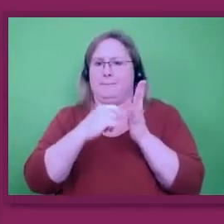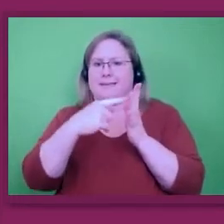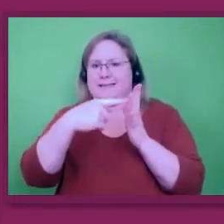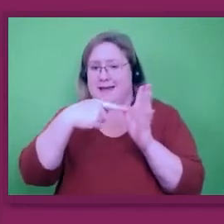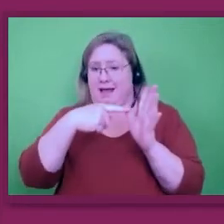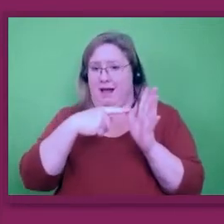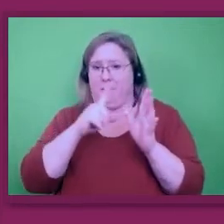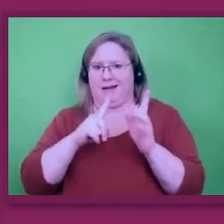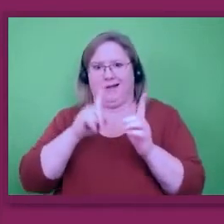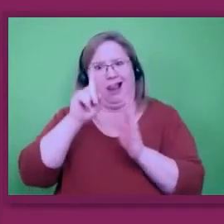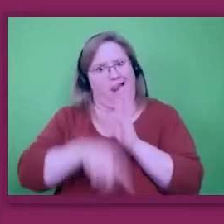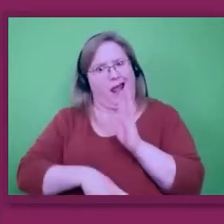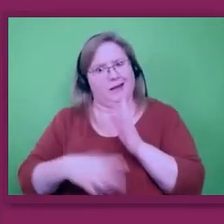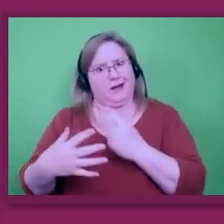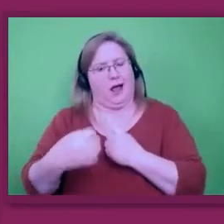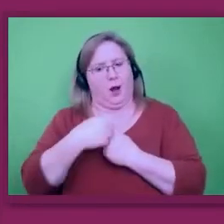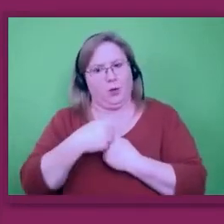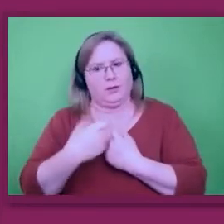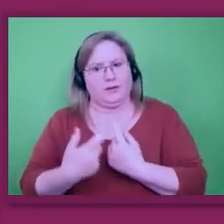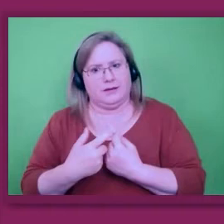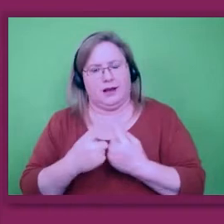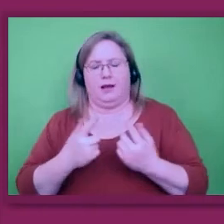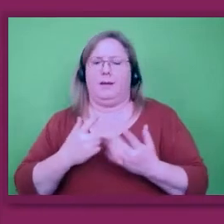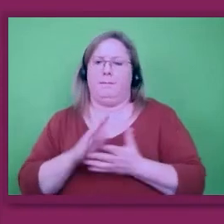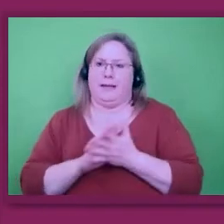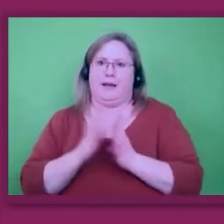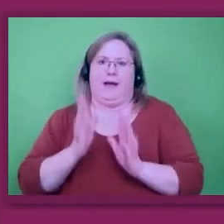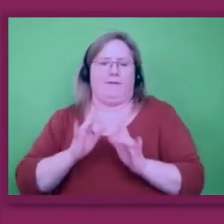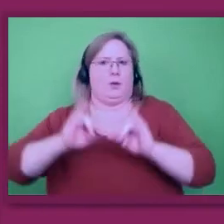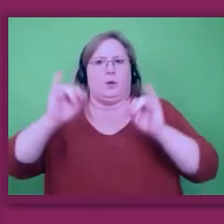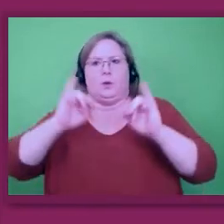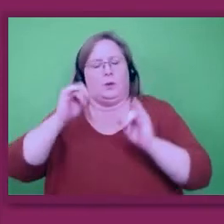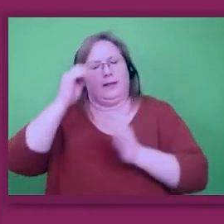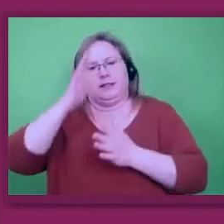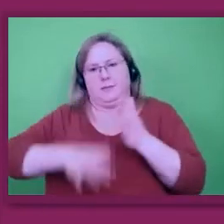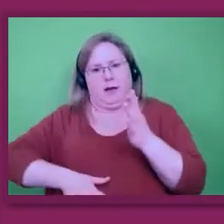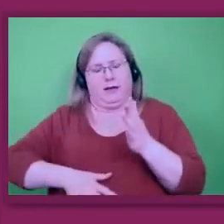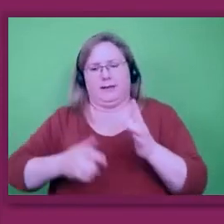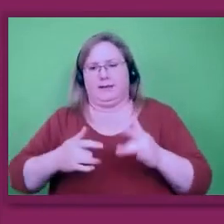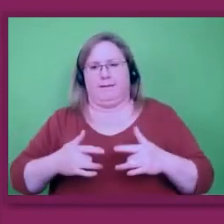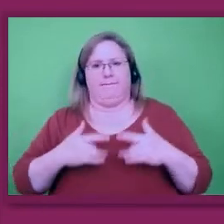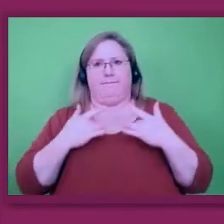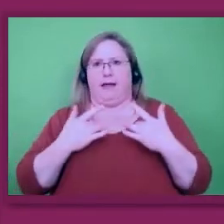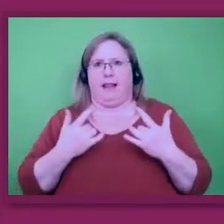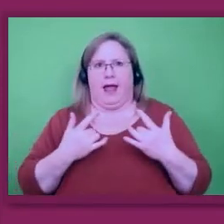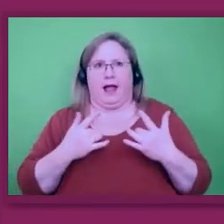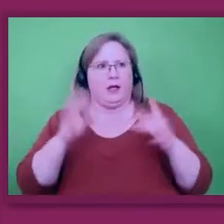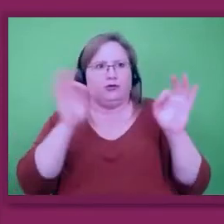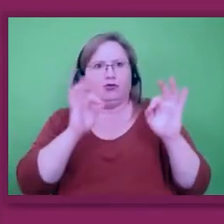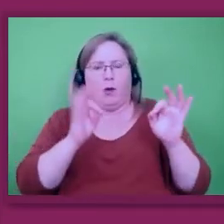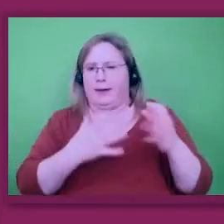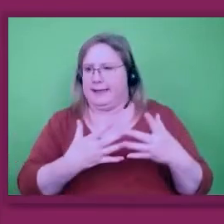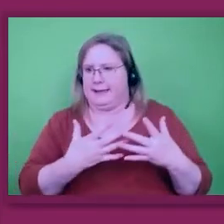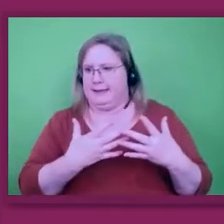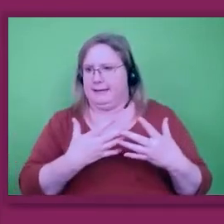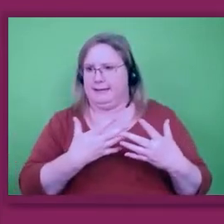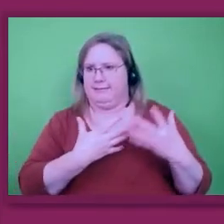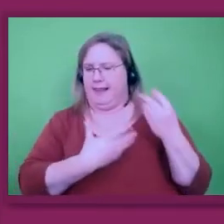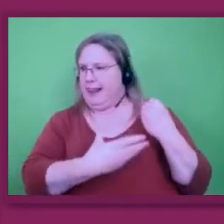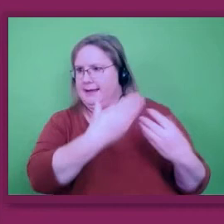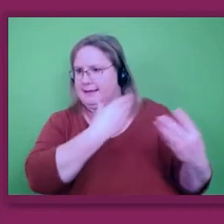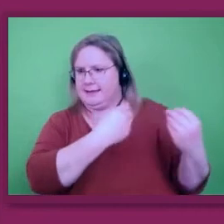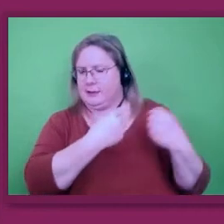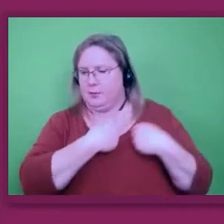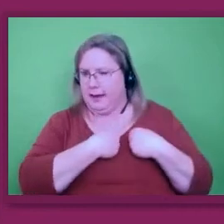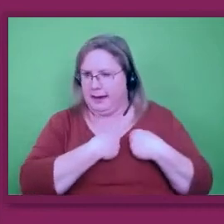very traumatic experience, which led me feeling like I wasn't listened to, like my pain wasn't taken